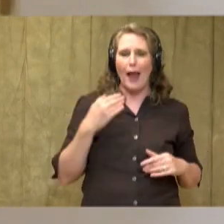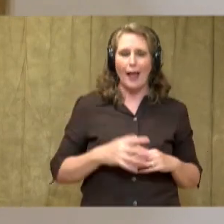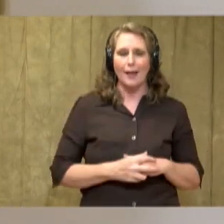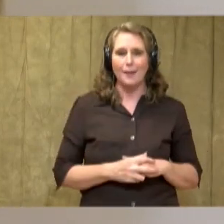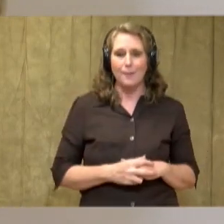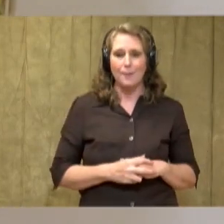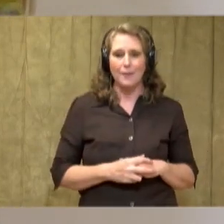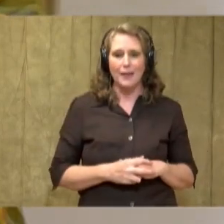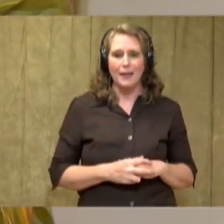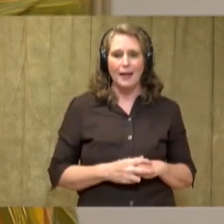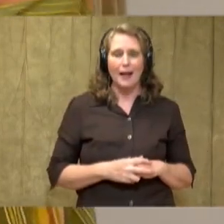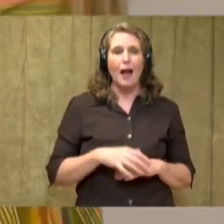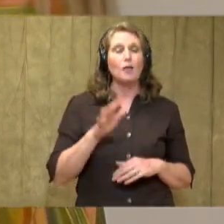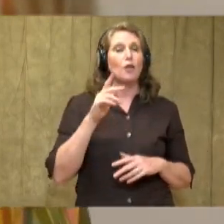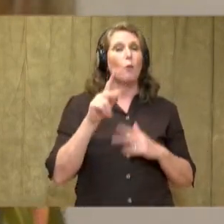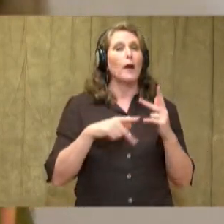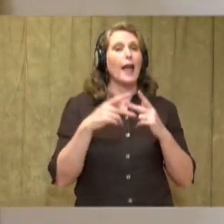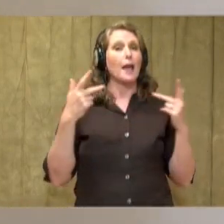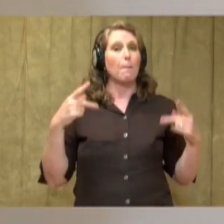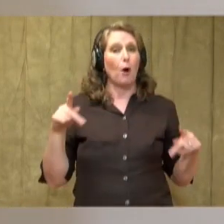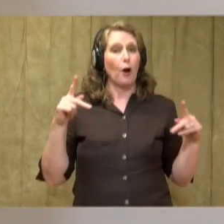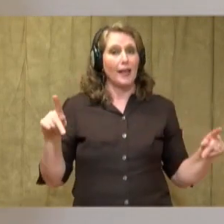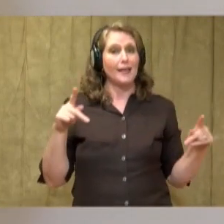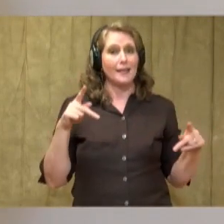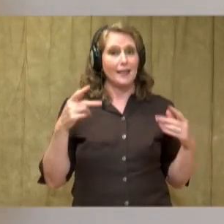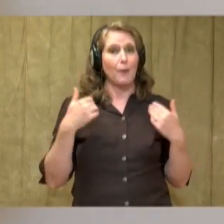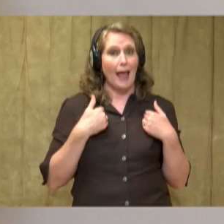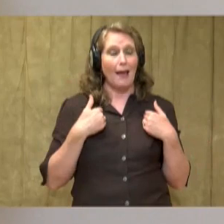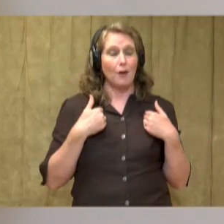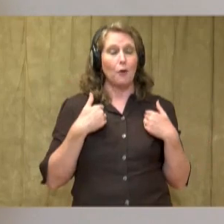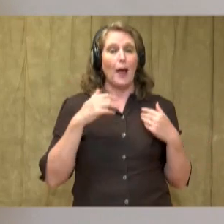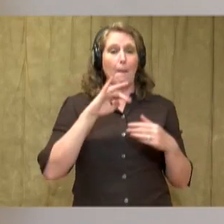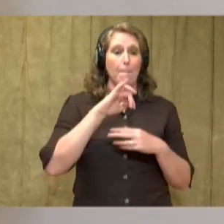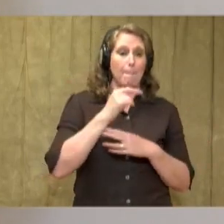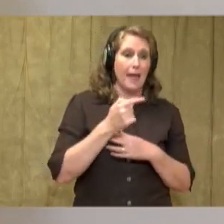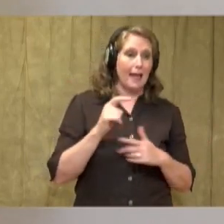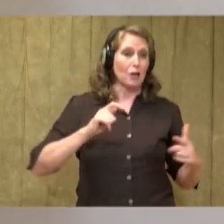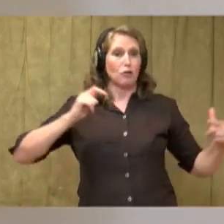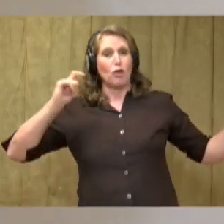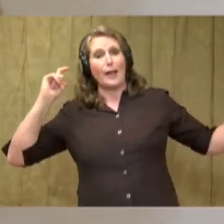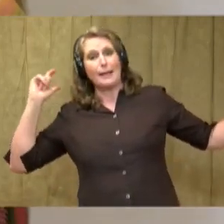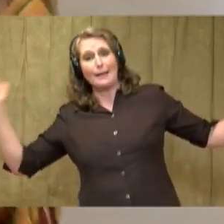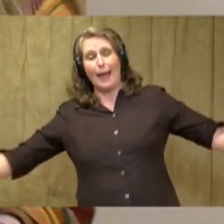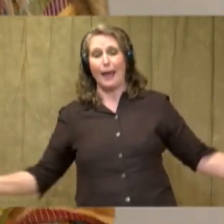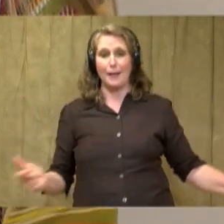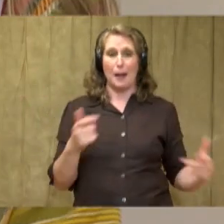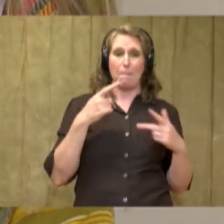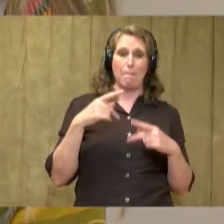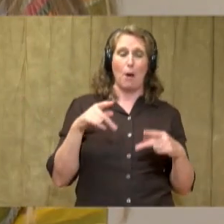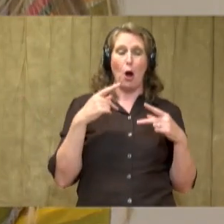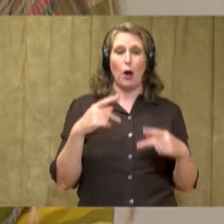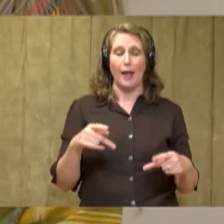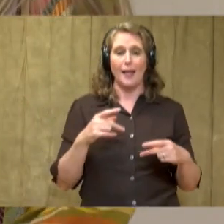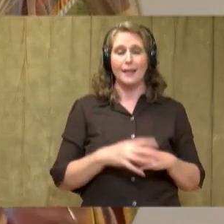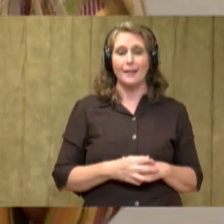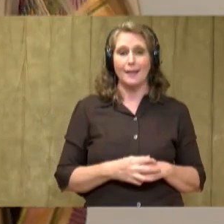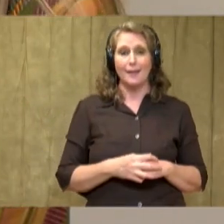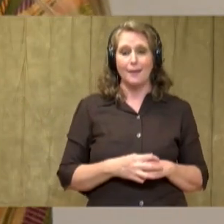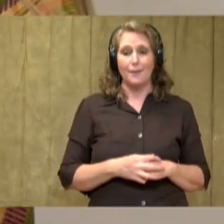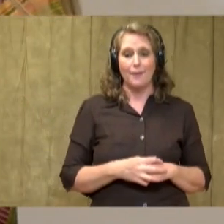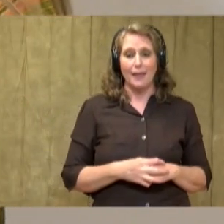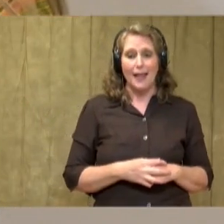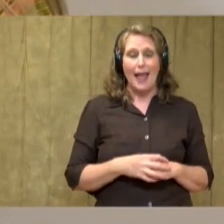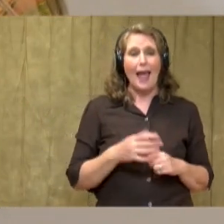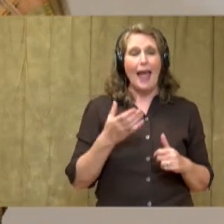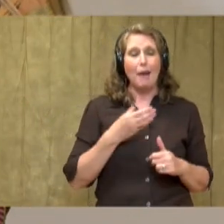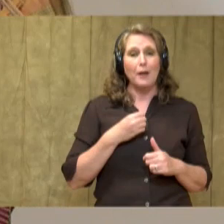Big, gigantic parties. That's right. So again, we have the words big and gigantic using to describe a party.